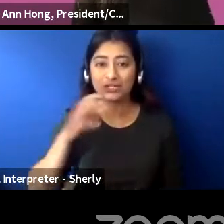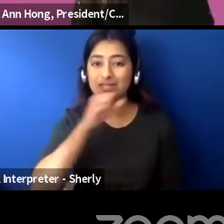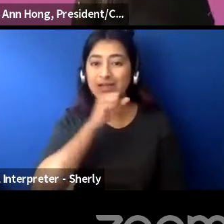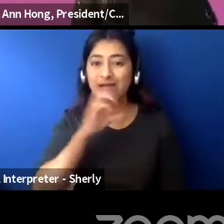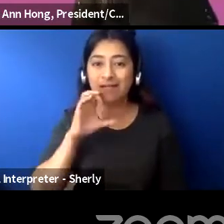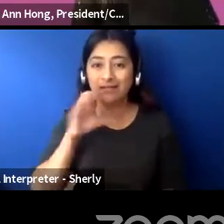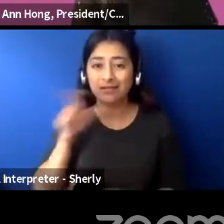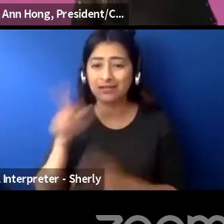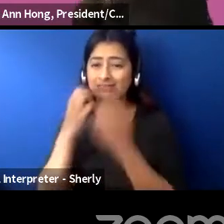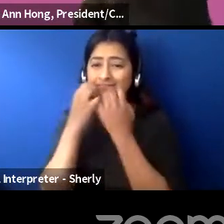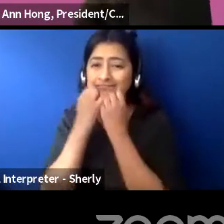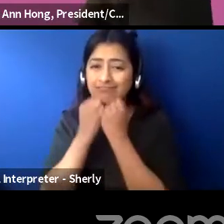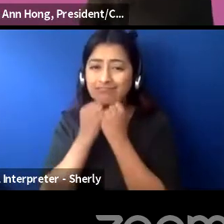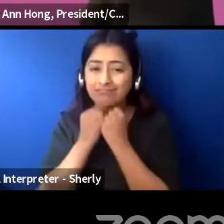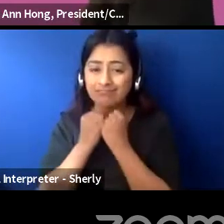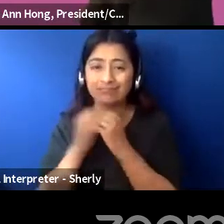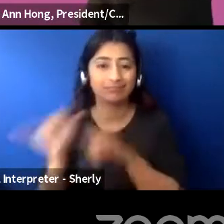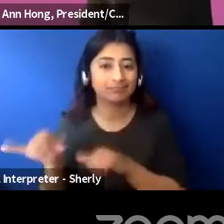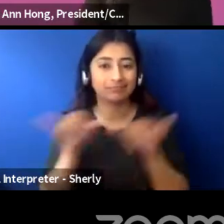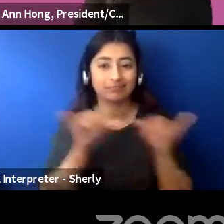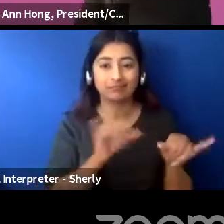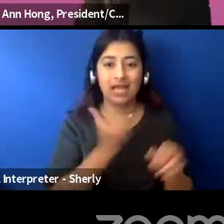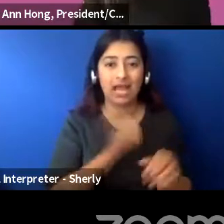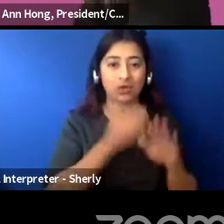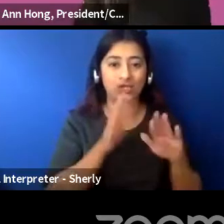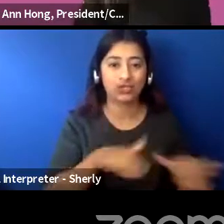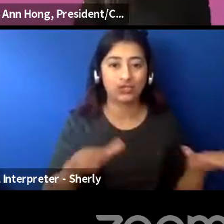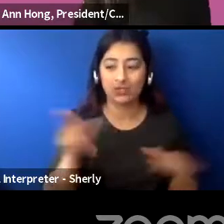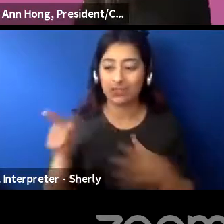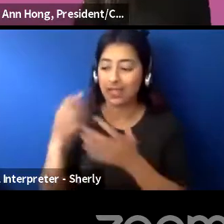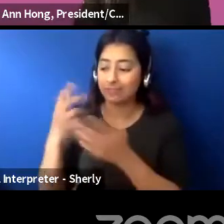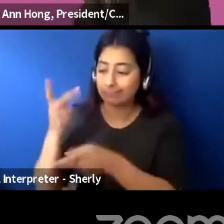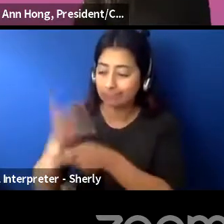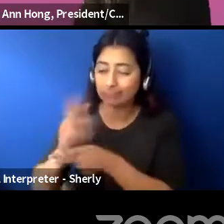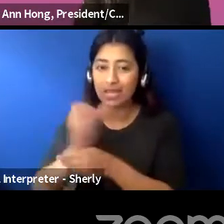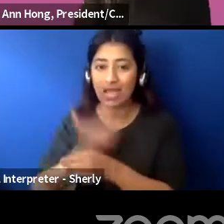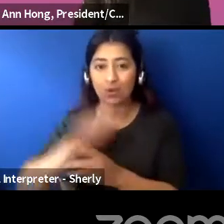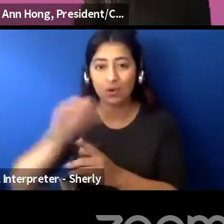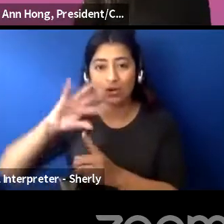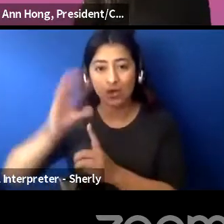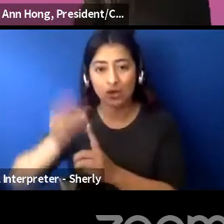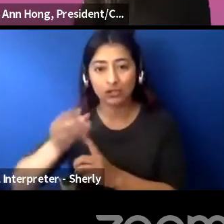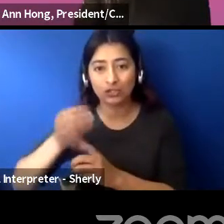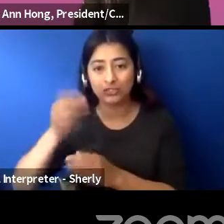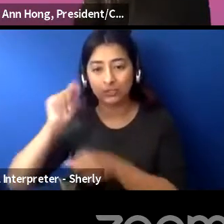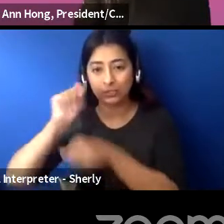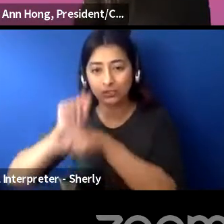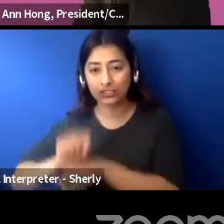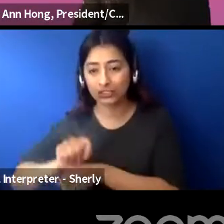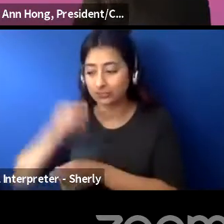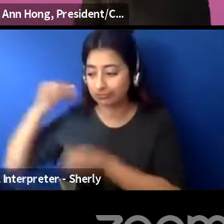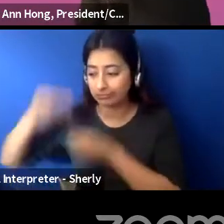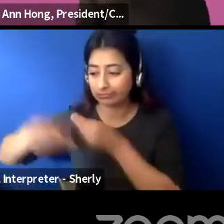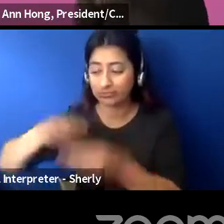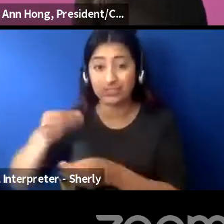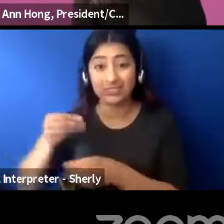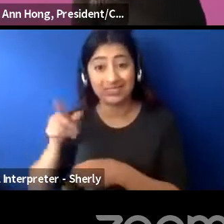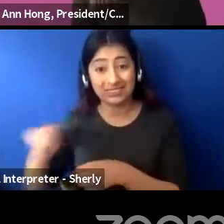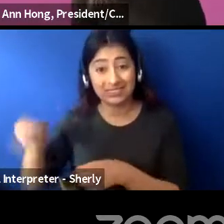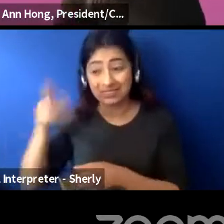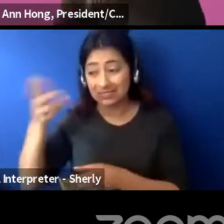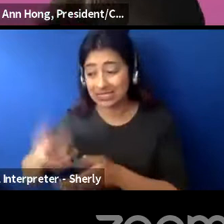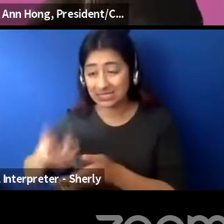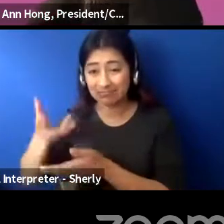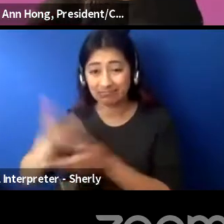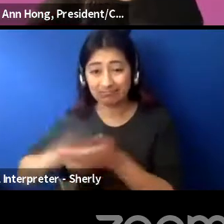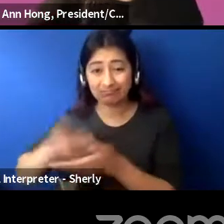our children. Our elders are the keepers of our culture and our traditions. And so losing our elders has been very